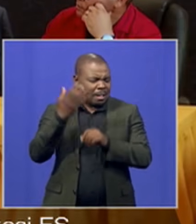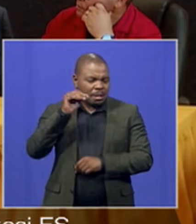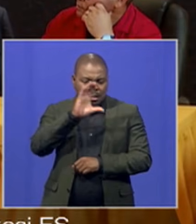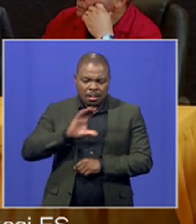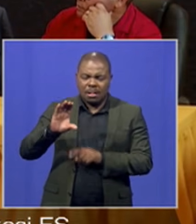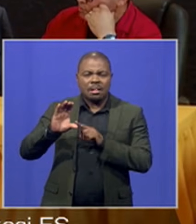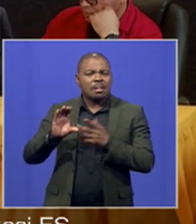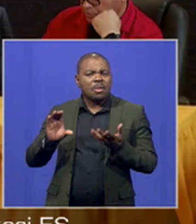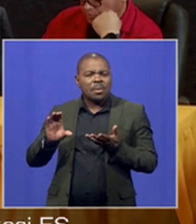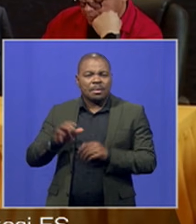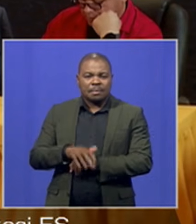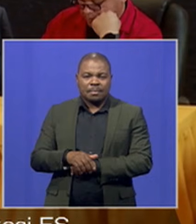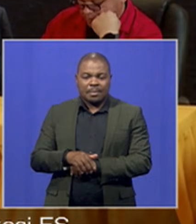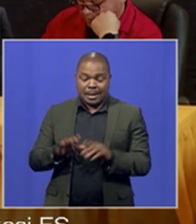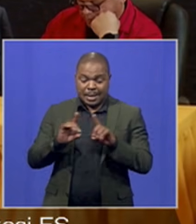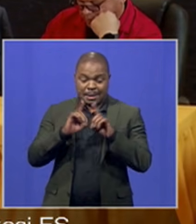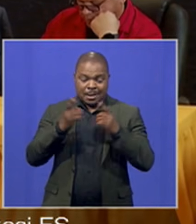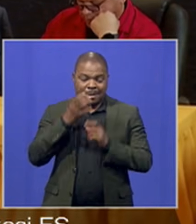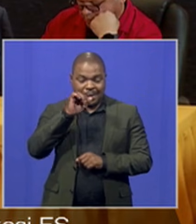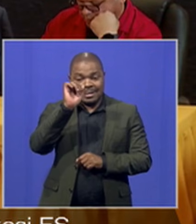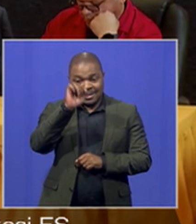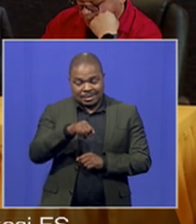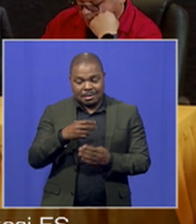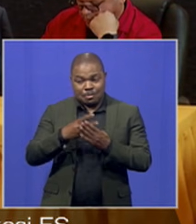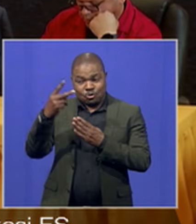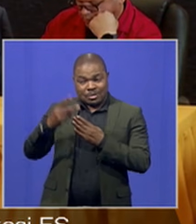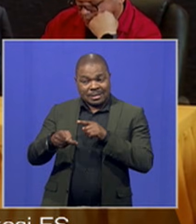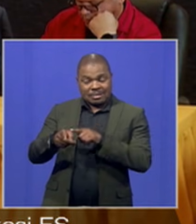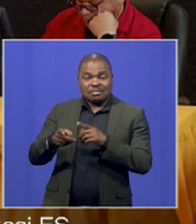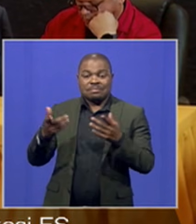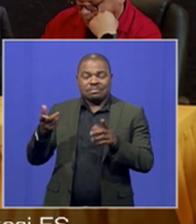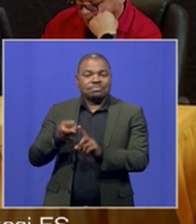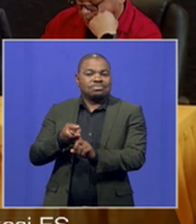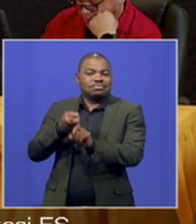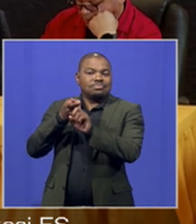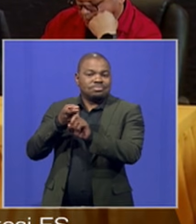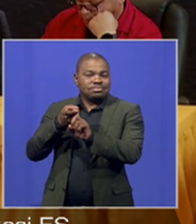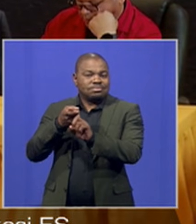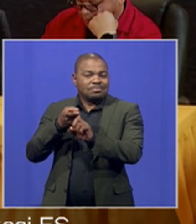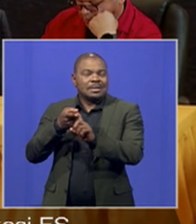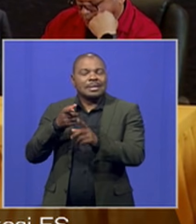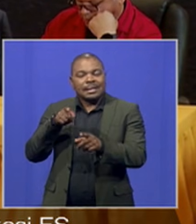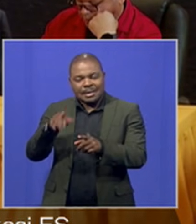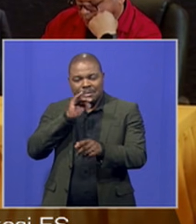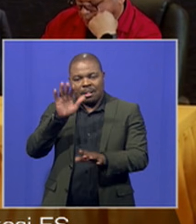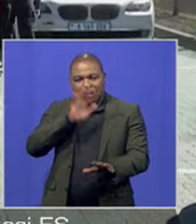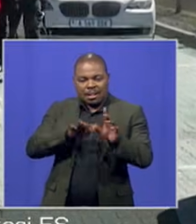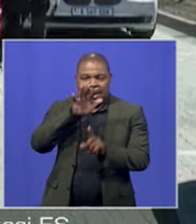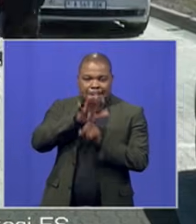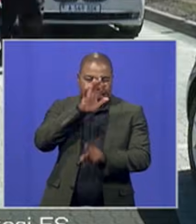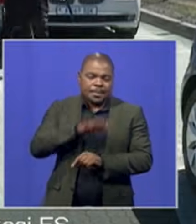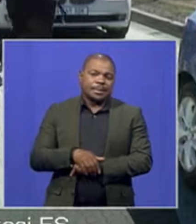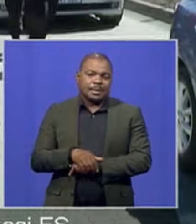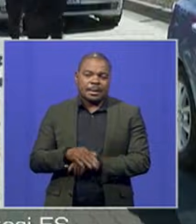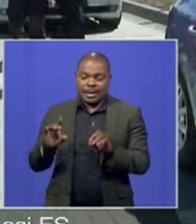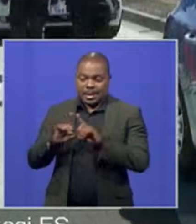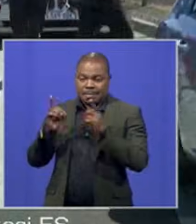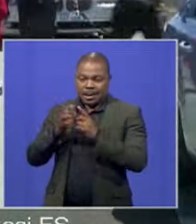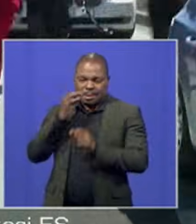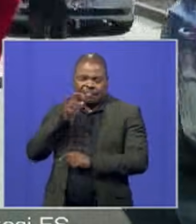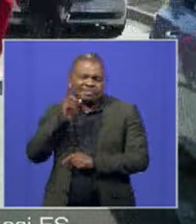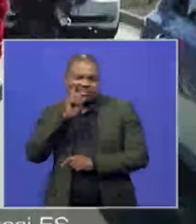Lefapha lwa re le a amogela gore go na le ditlamorago tsa projeke eno e emeng mo go bora ditekesi mme le boetse le re le tlhatlhoba